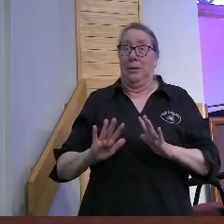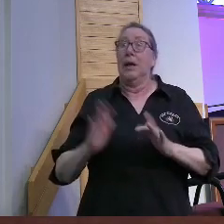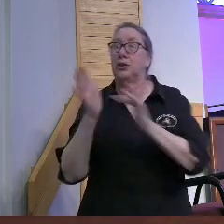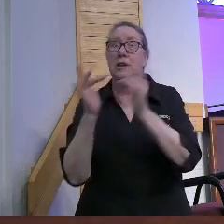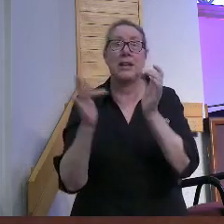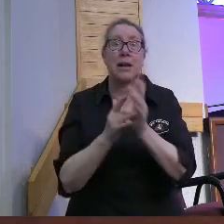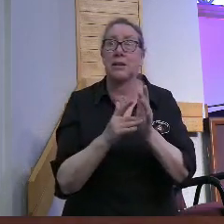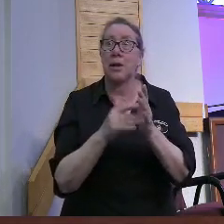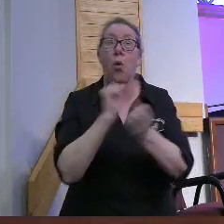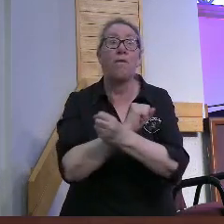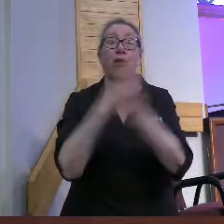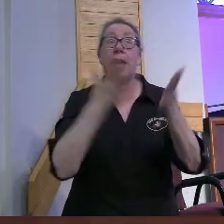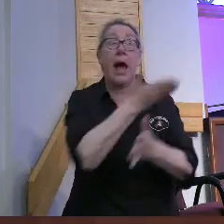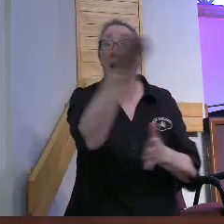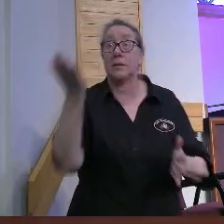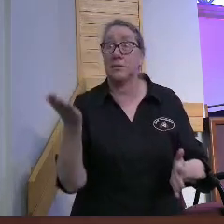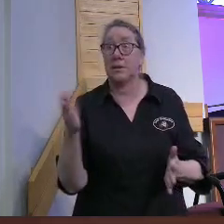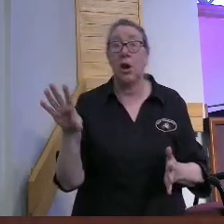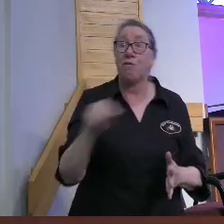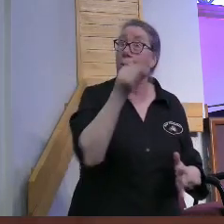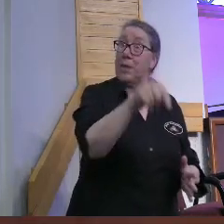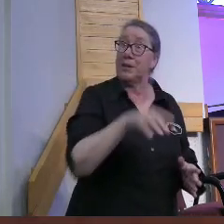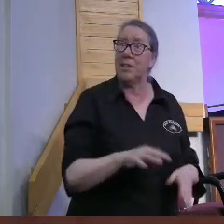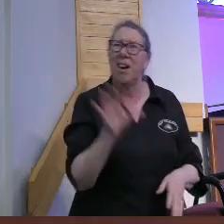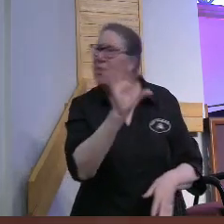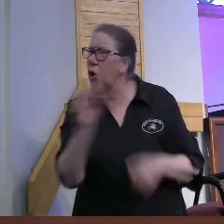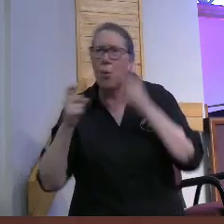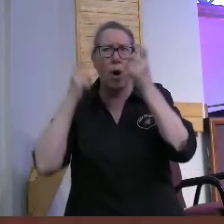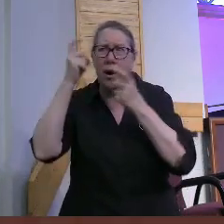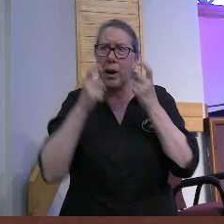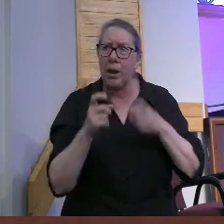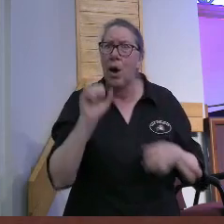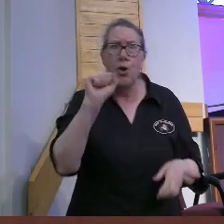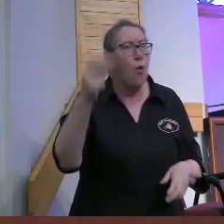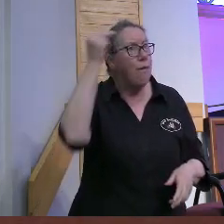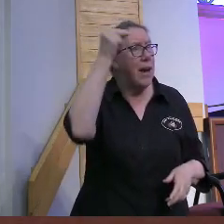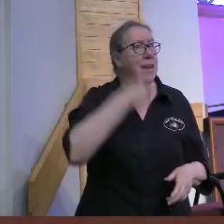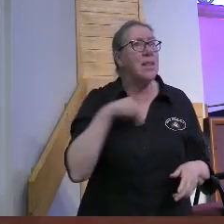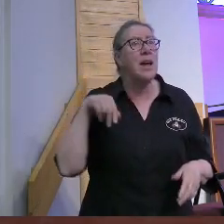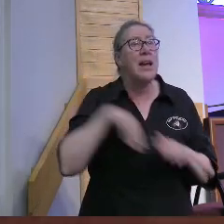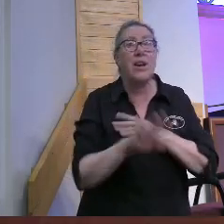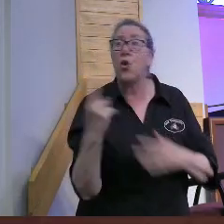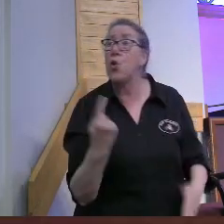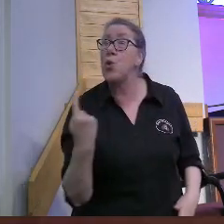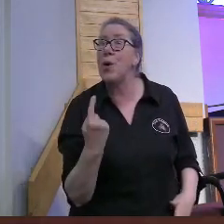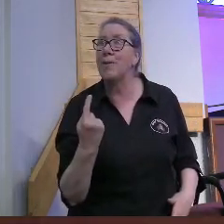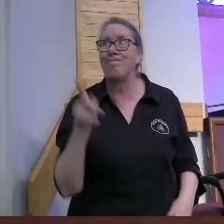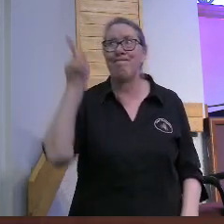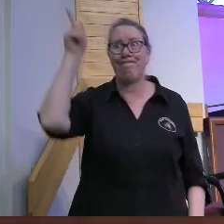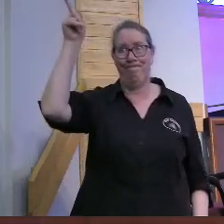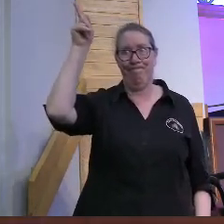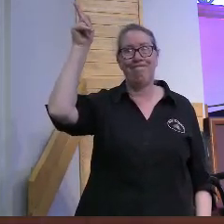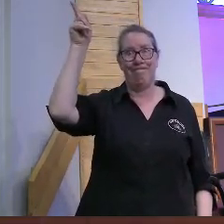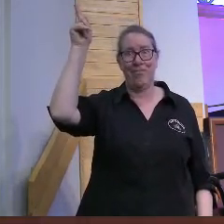set us free from that. He says, you don't have to worry. Put your faith in me. And so when Jesus began his